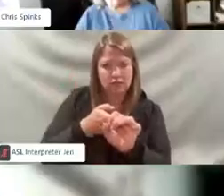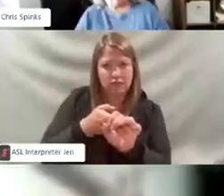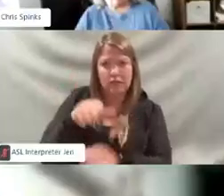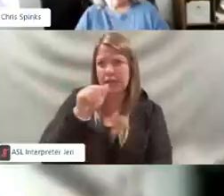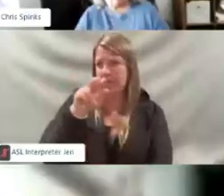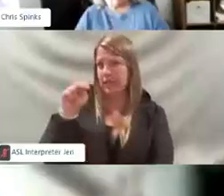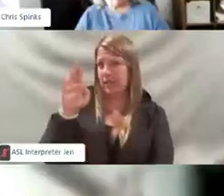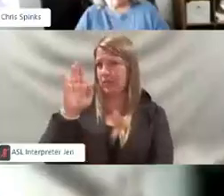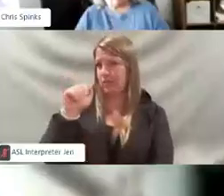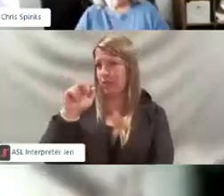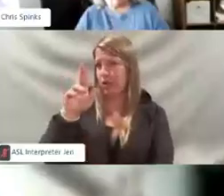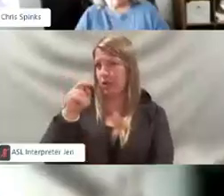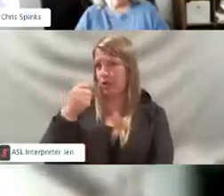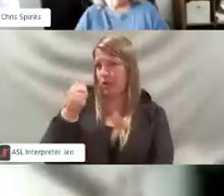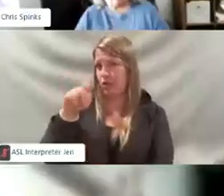Barnhart make it on?